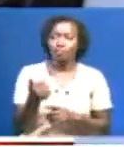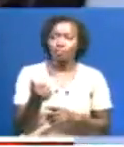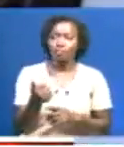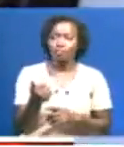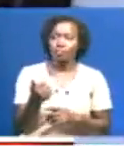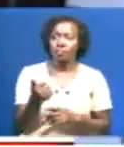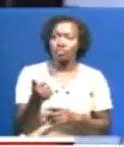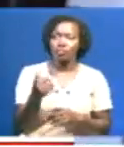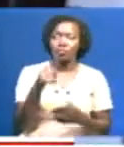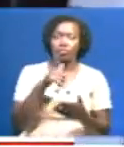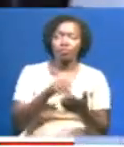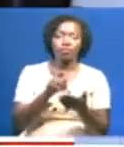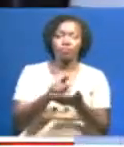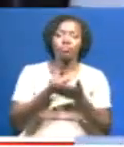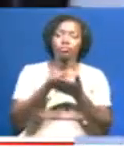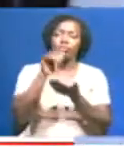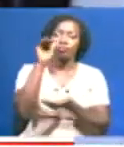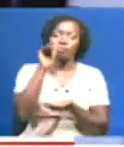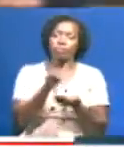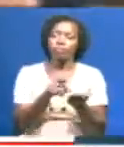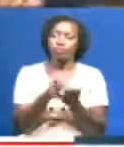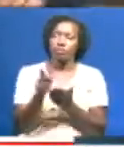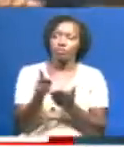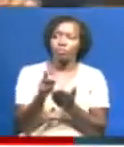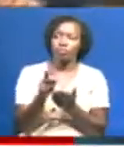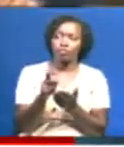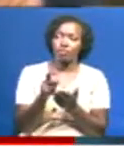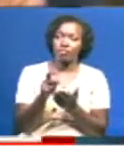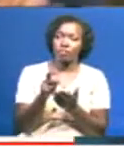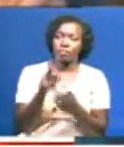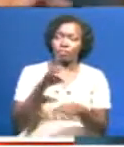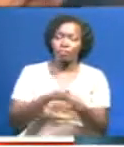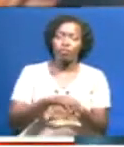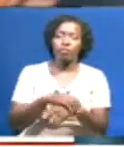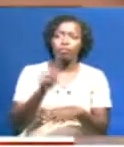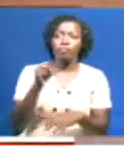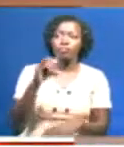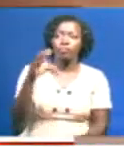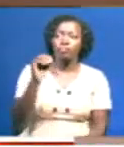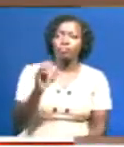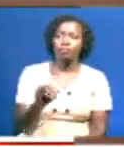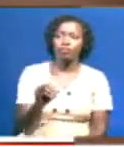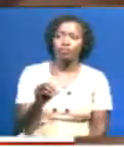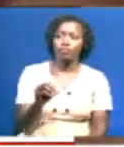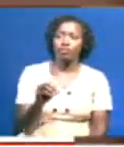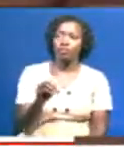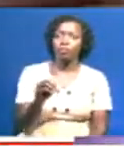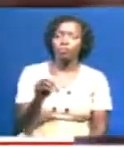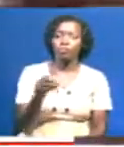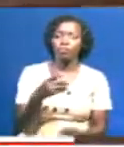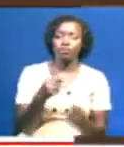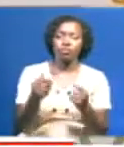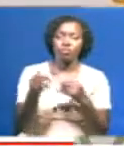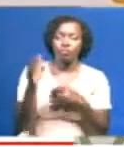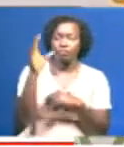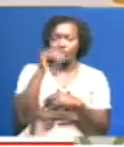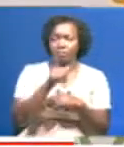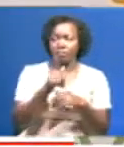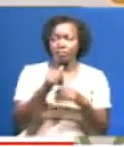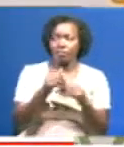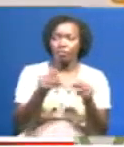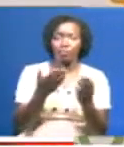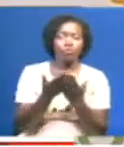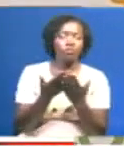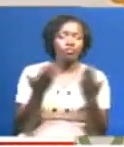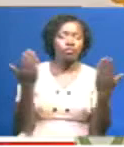is expected to drastically reduce cost incurred by SACOs to recapitalize to address short-term needs such as overnight lending.